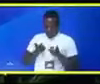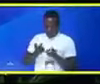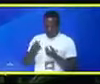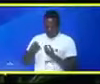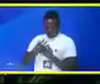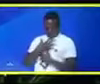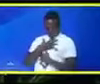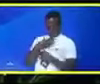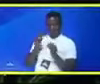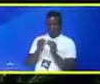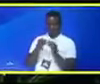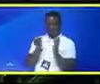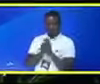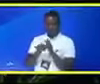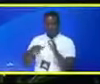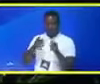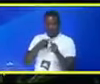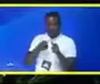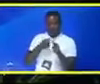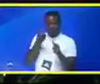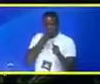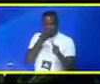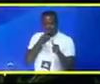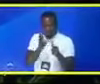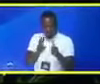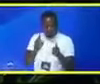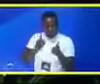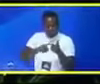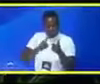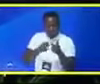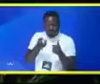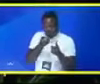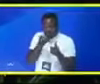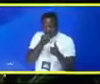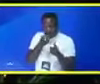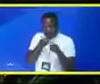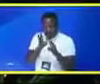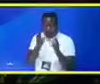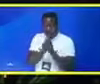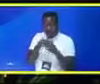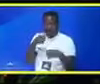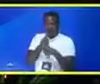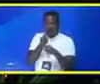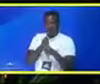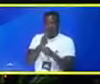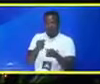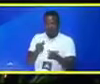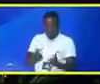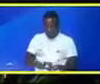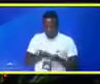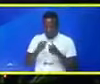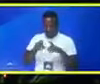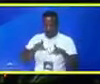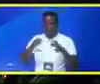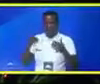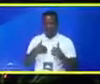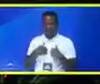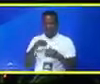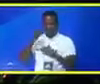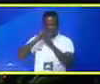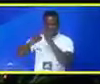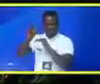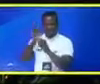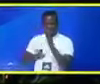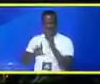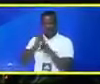Among them, the way you speak. The way you speak is a product of the kind of light. I think that should be Isaiah chapter 8